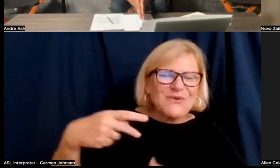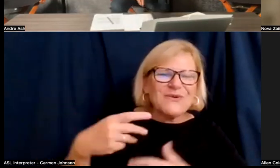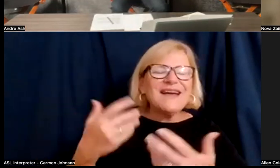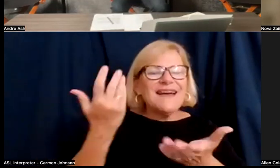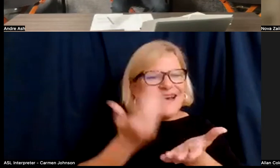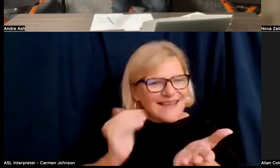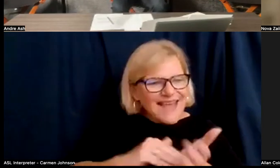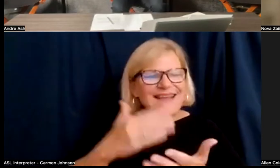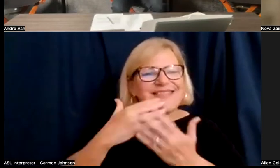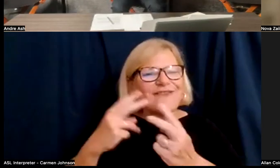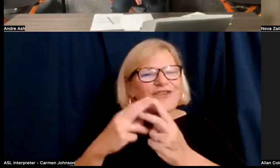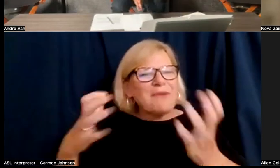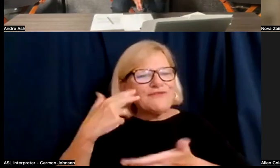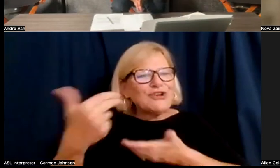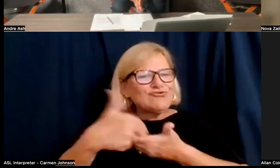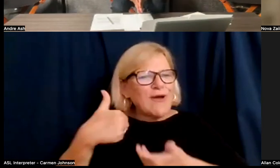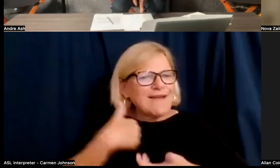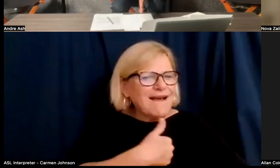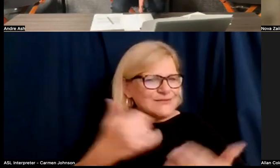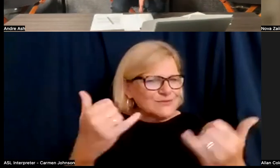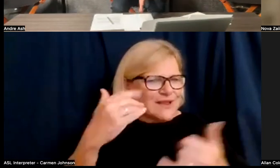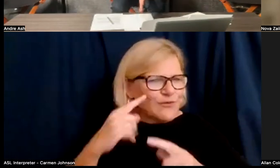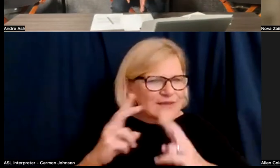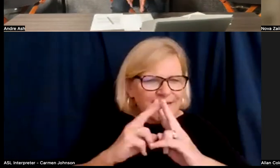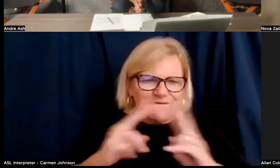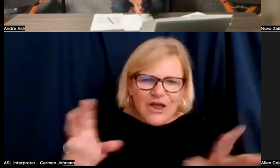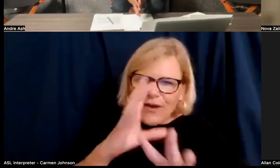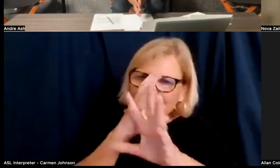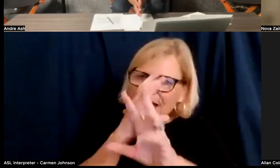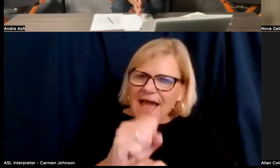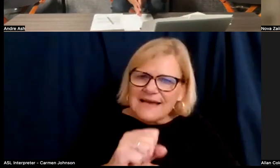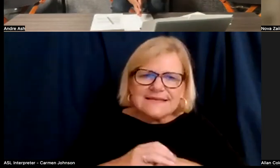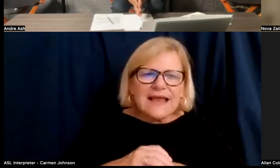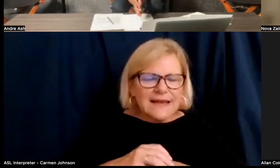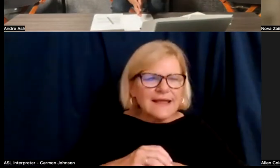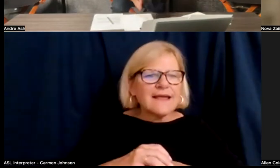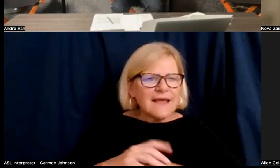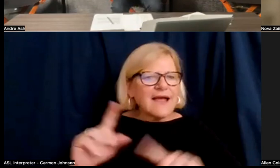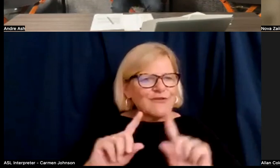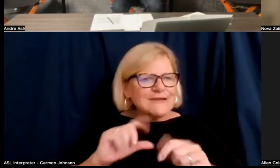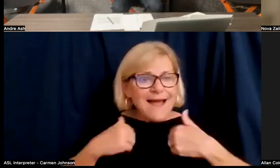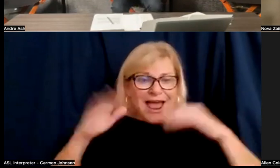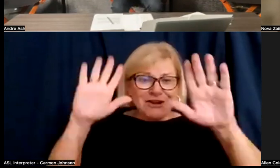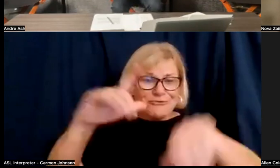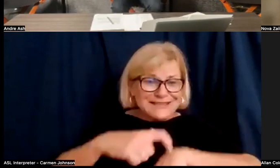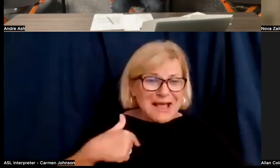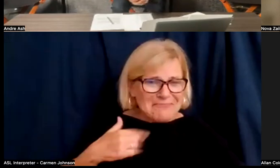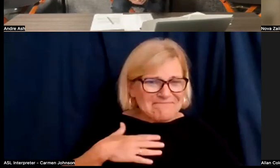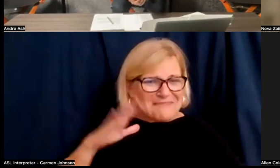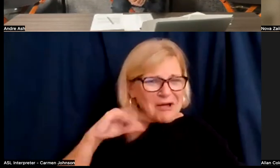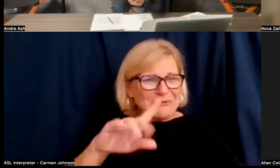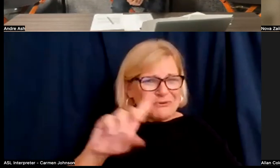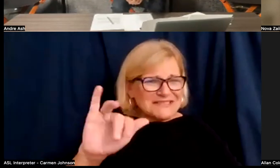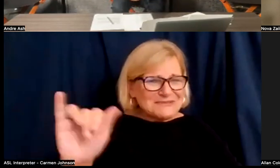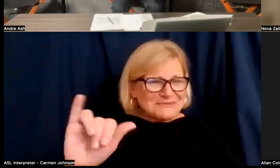again. Thank you so much for joining us today for this very fascinating conversation. I had a great time, and we hope you did as